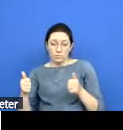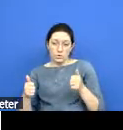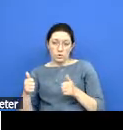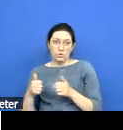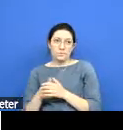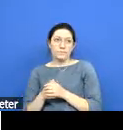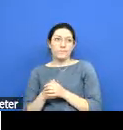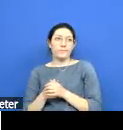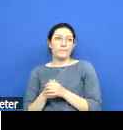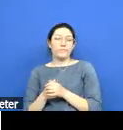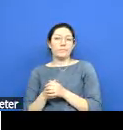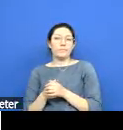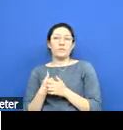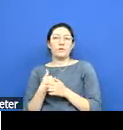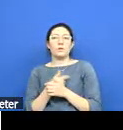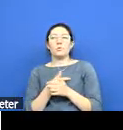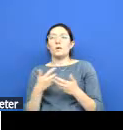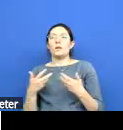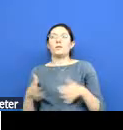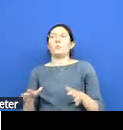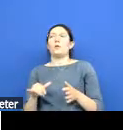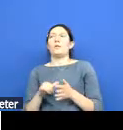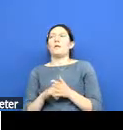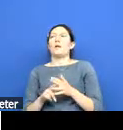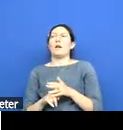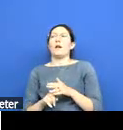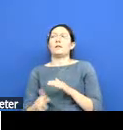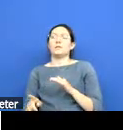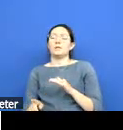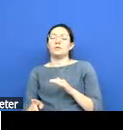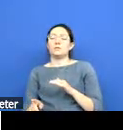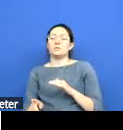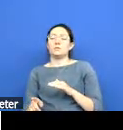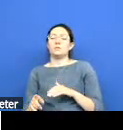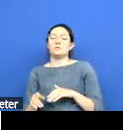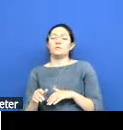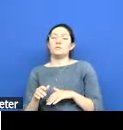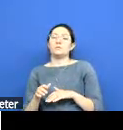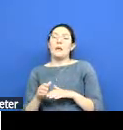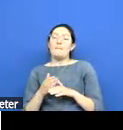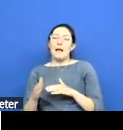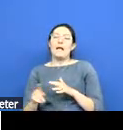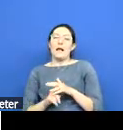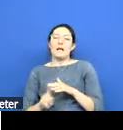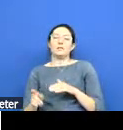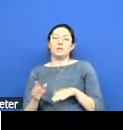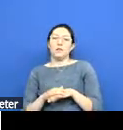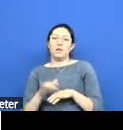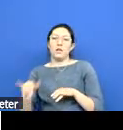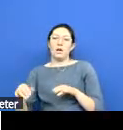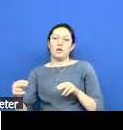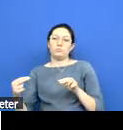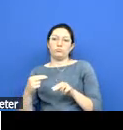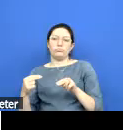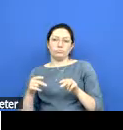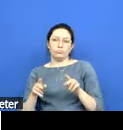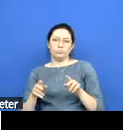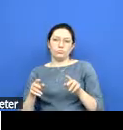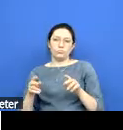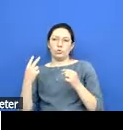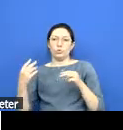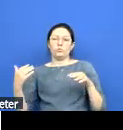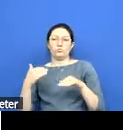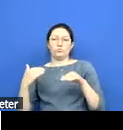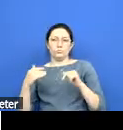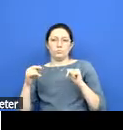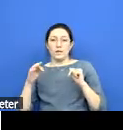we didn't want the exit of the main exit coming out into that entrance, but if it was just for the